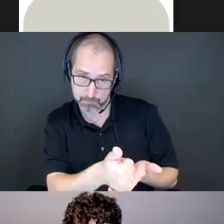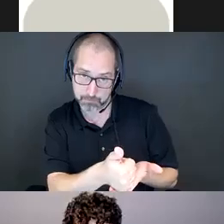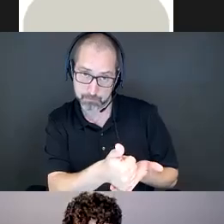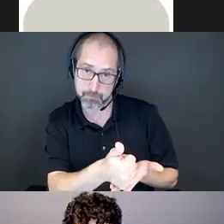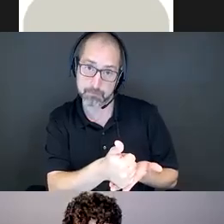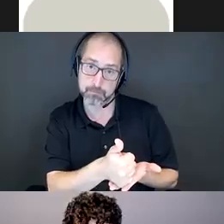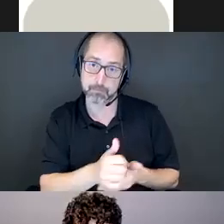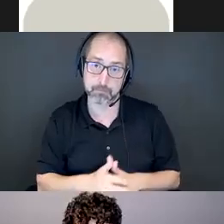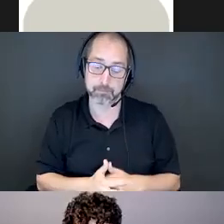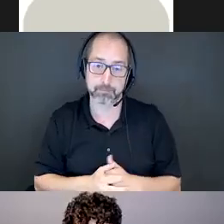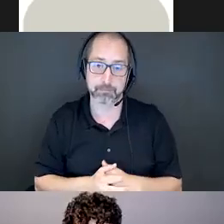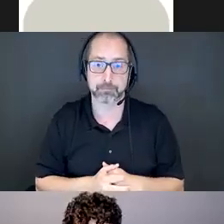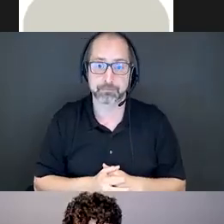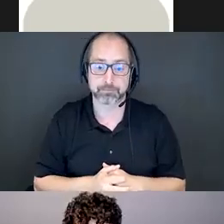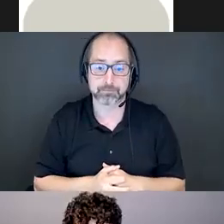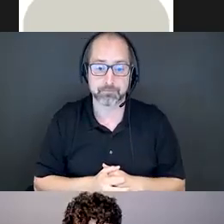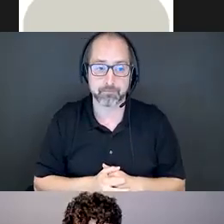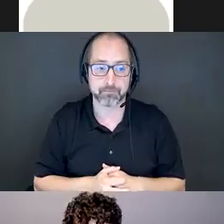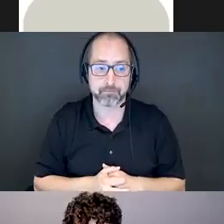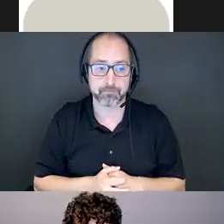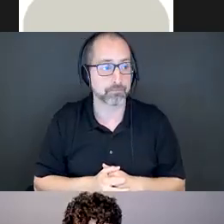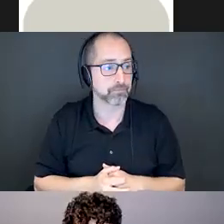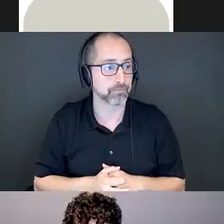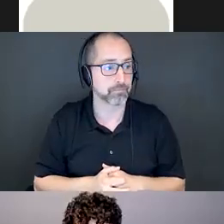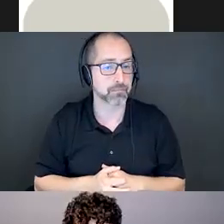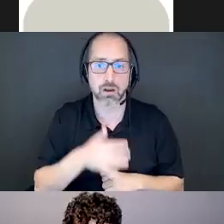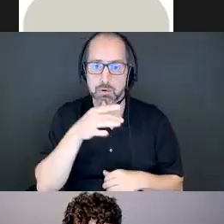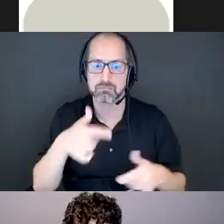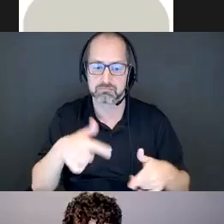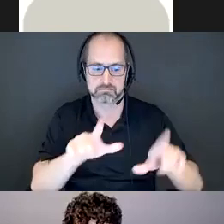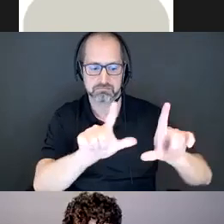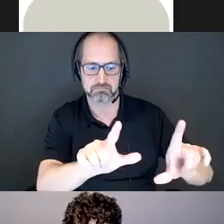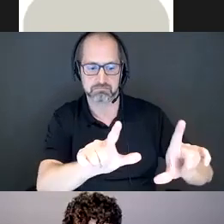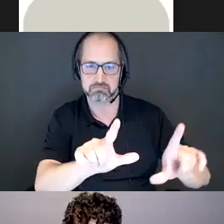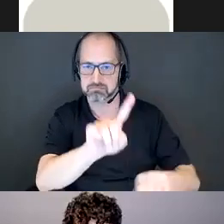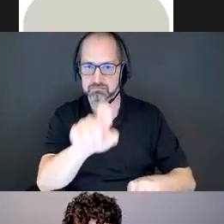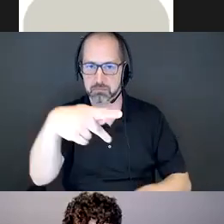I'm going to open the poll.